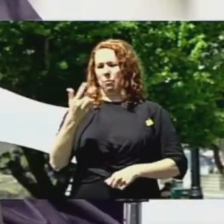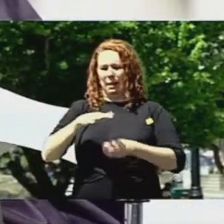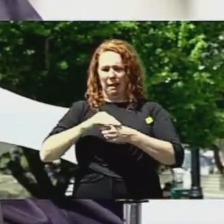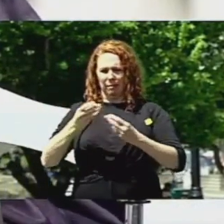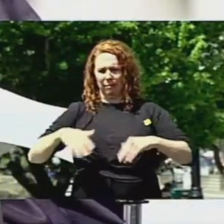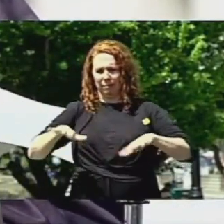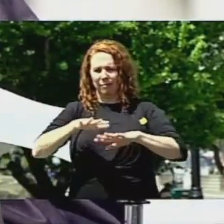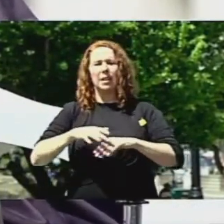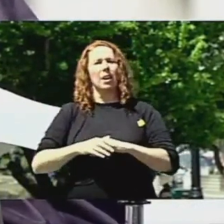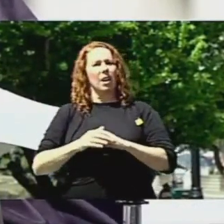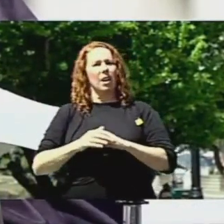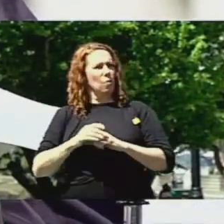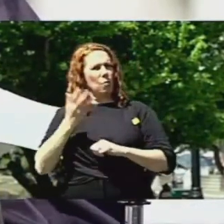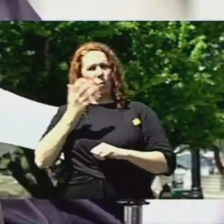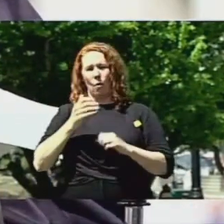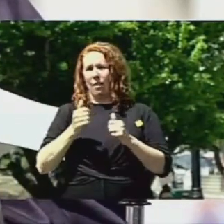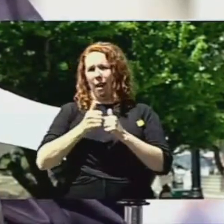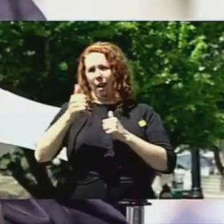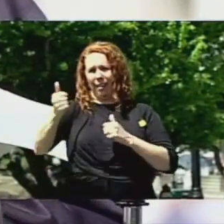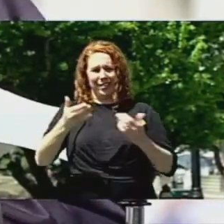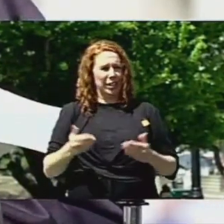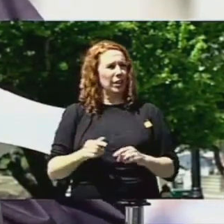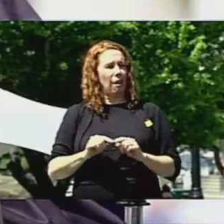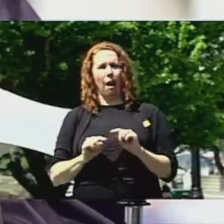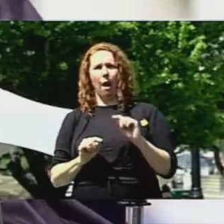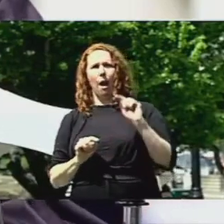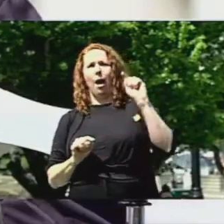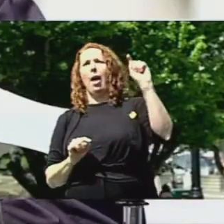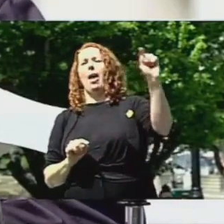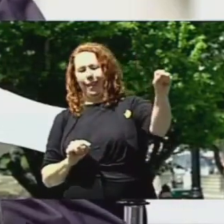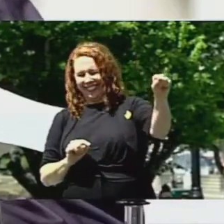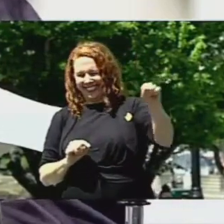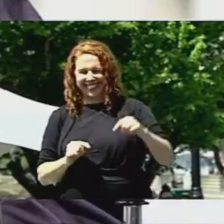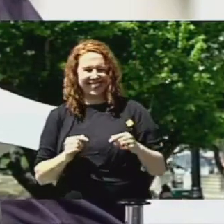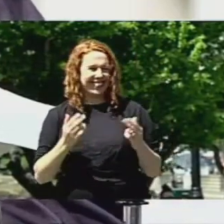So, very far away from here. Over there, you know.